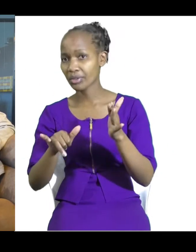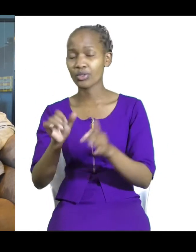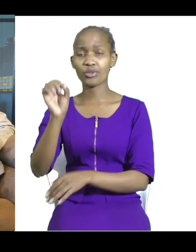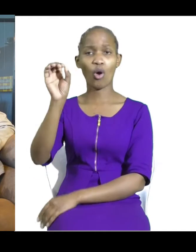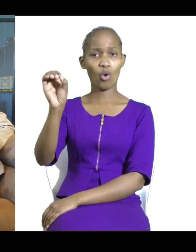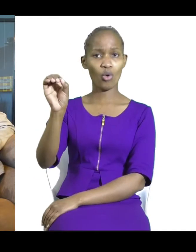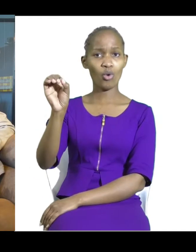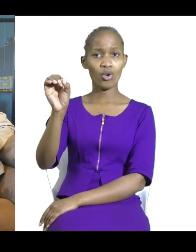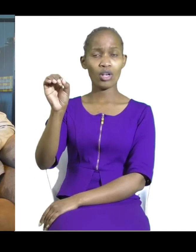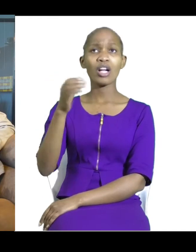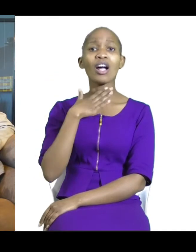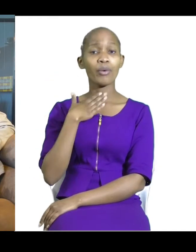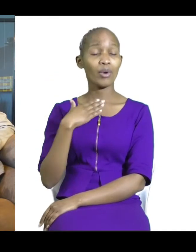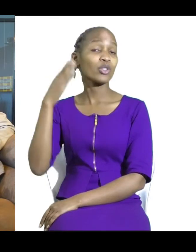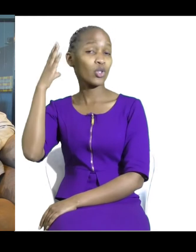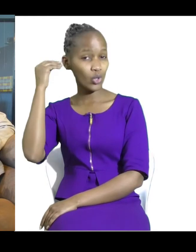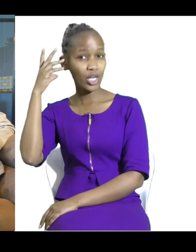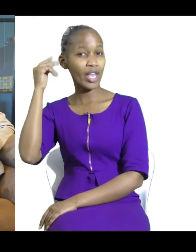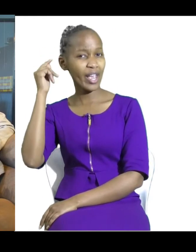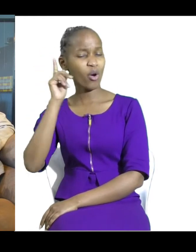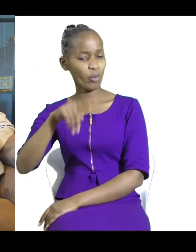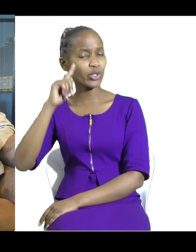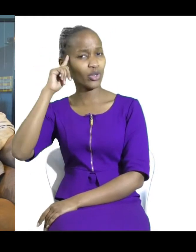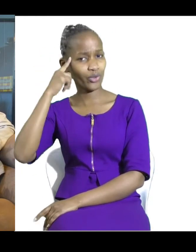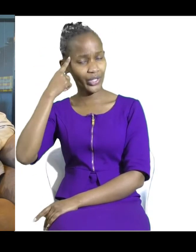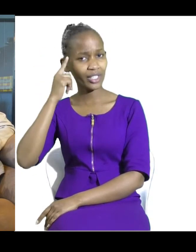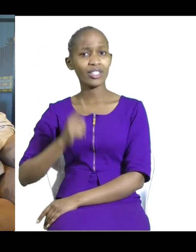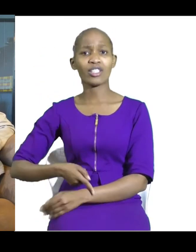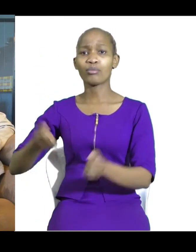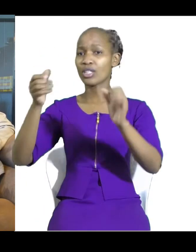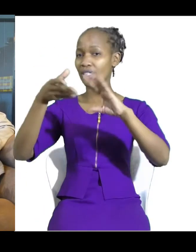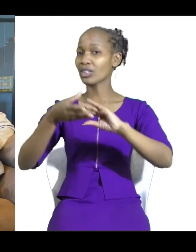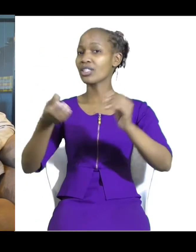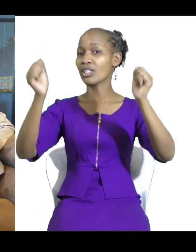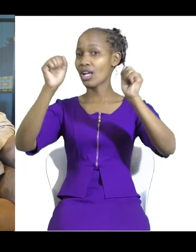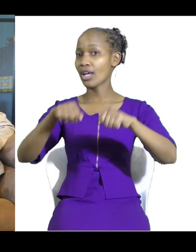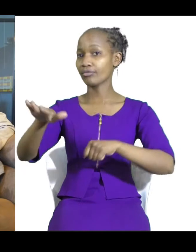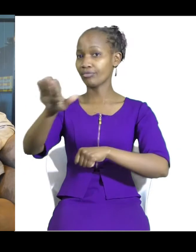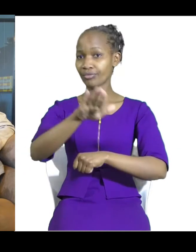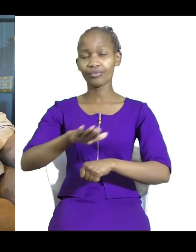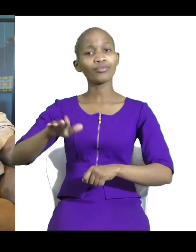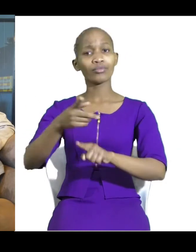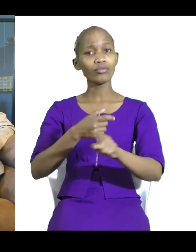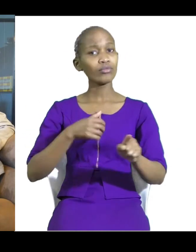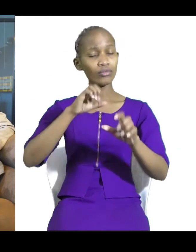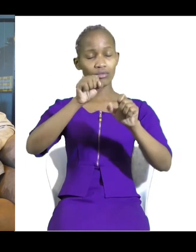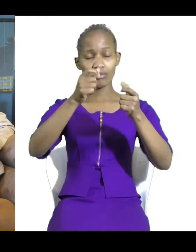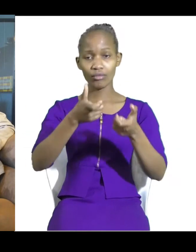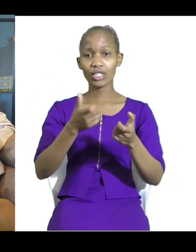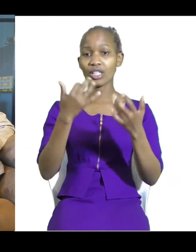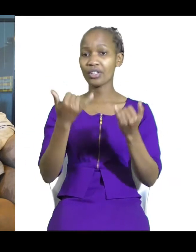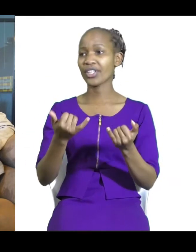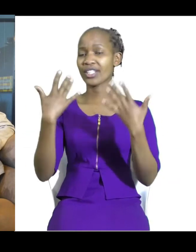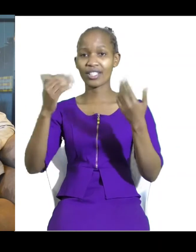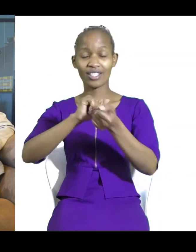platform. So I'd like to hear some of your thoughts around creating an enabling environment from that perspective, considering a lot of things have shifted